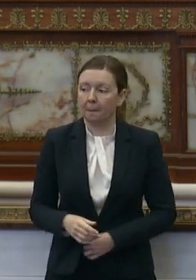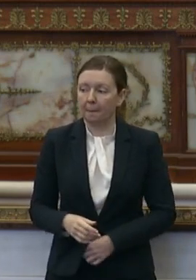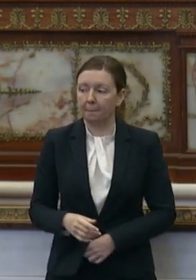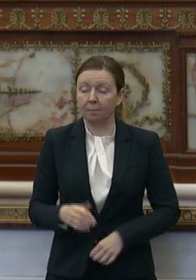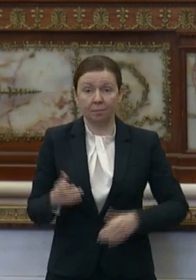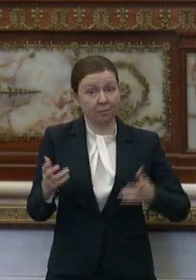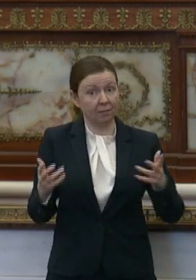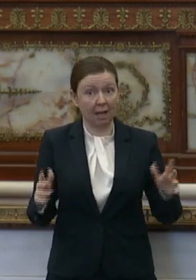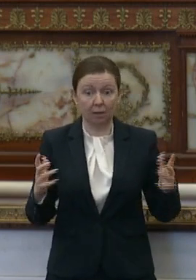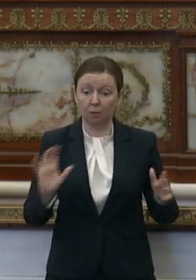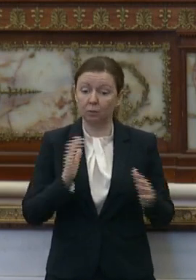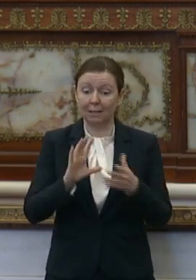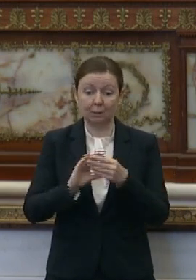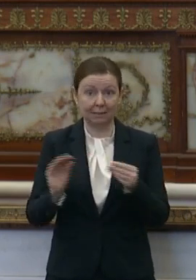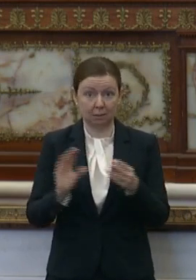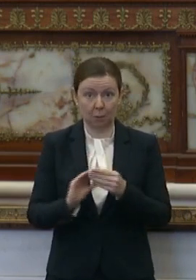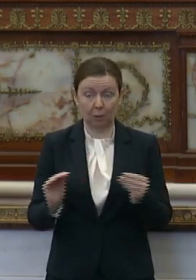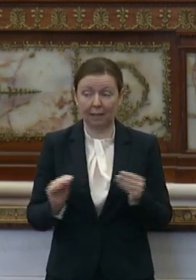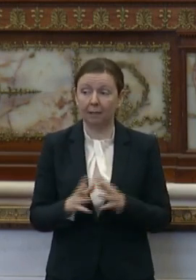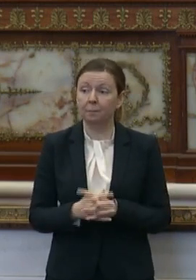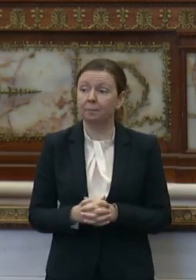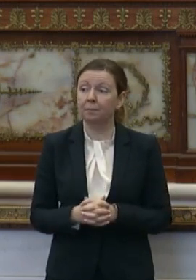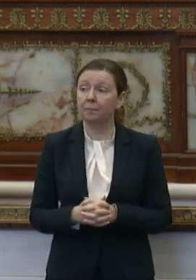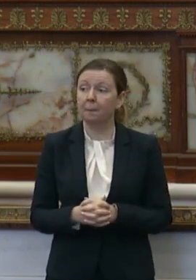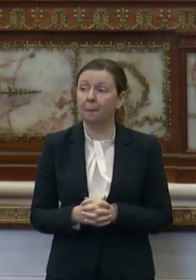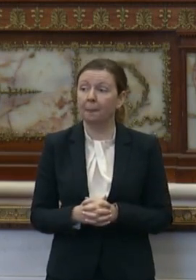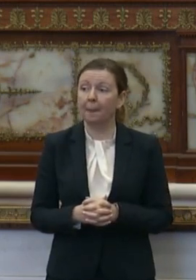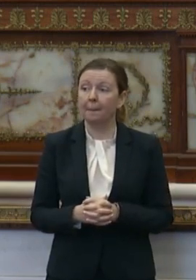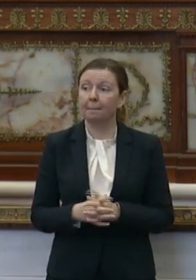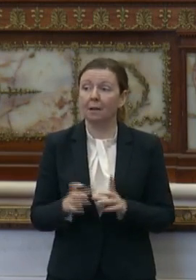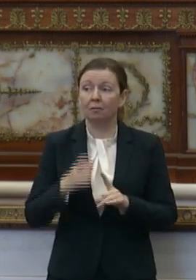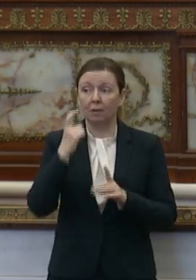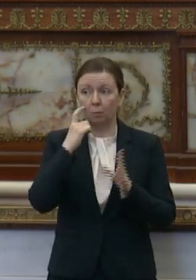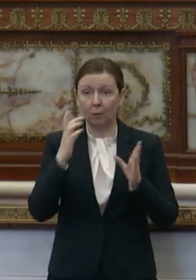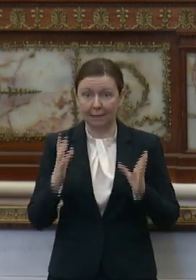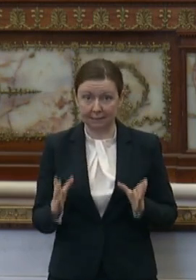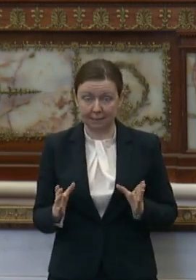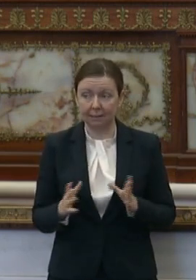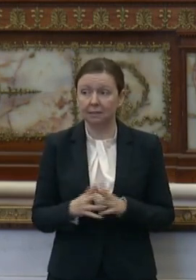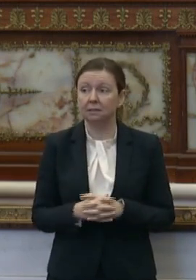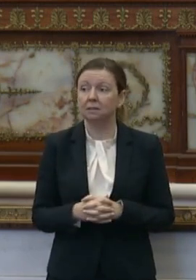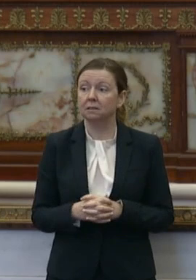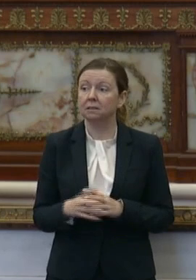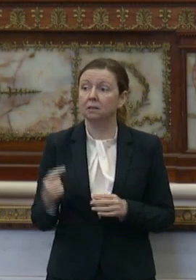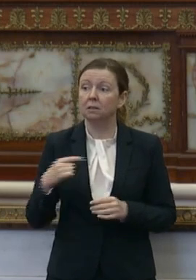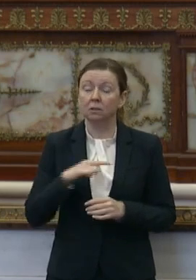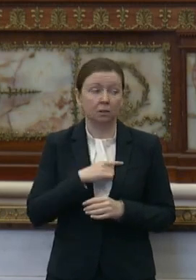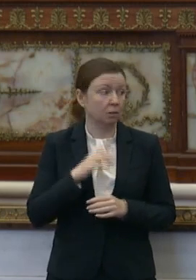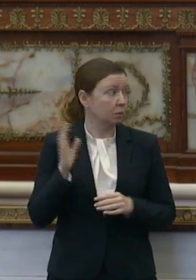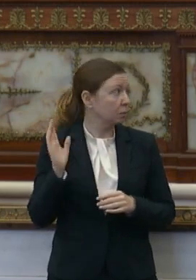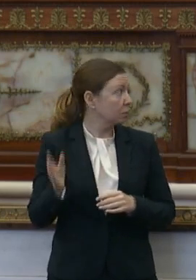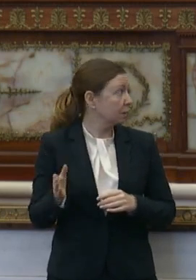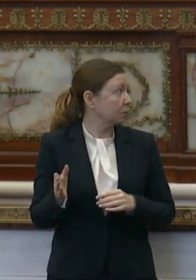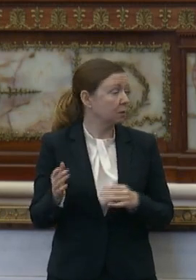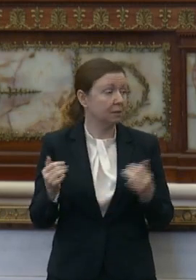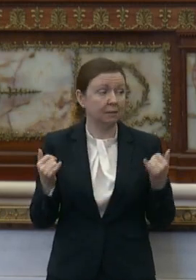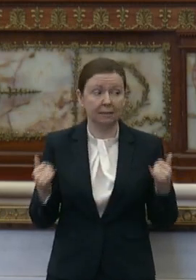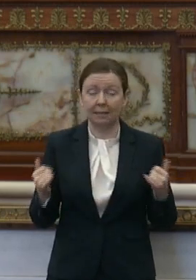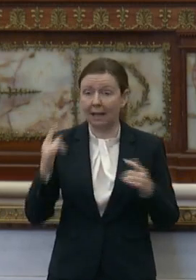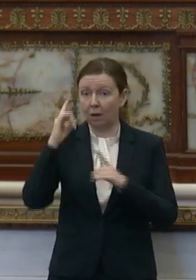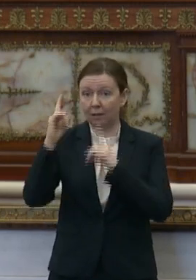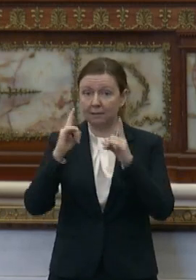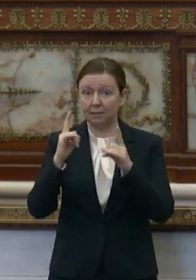That concludes our testimony from witnesses. We will now consider